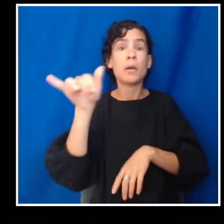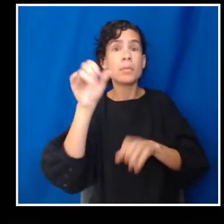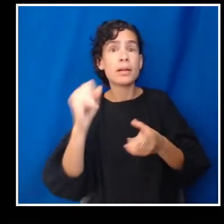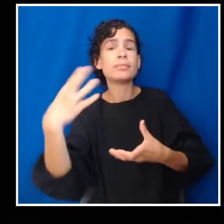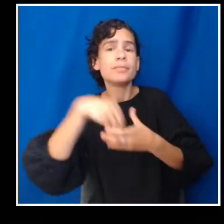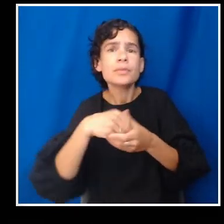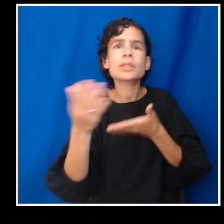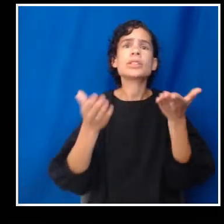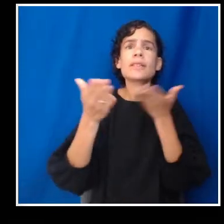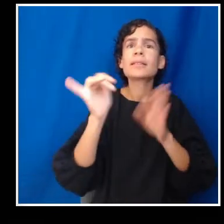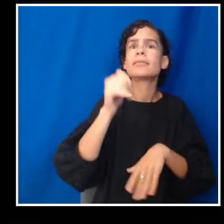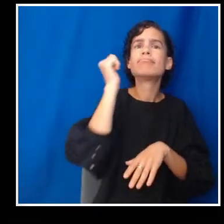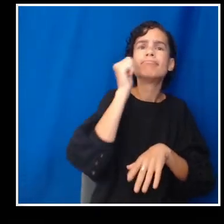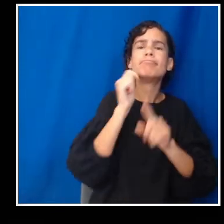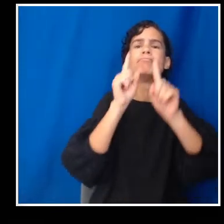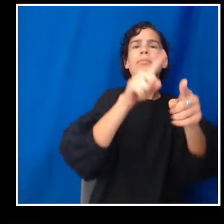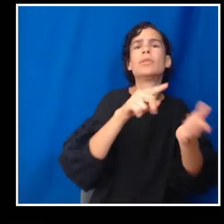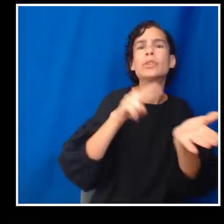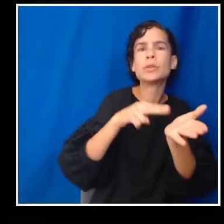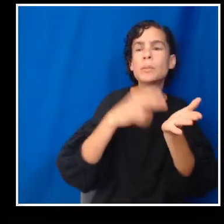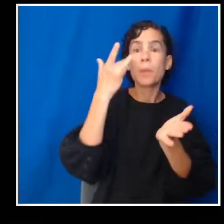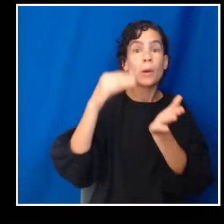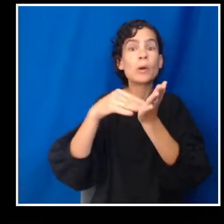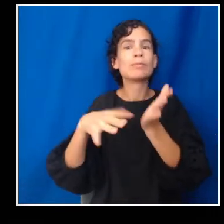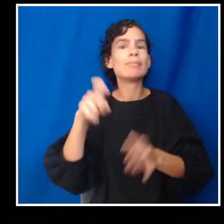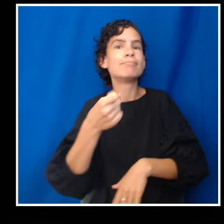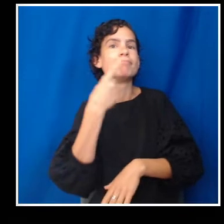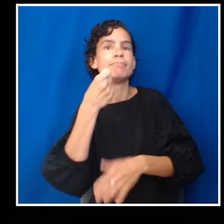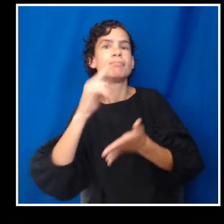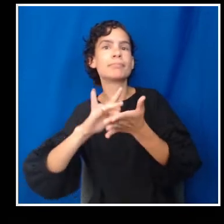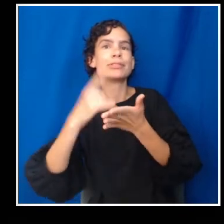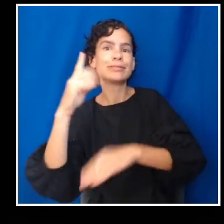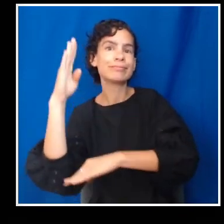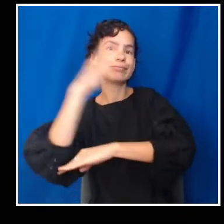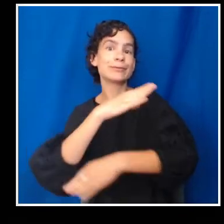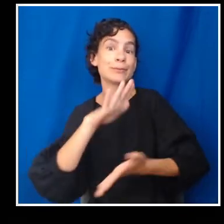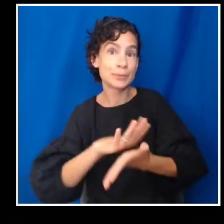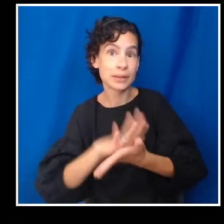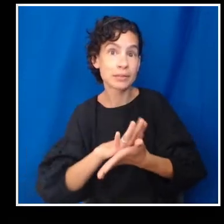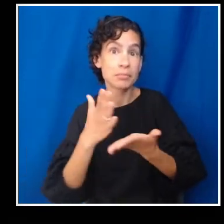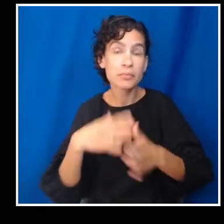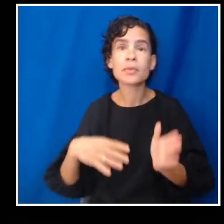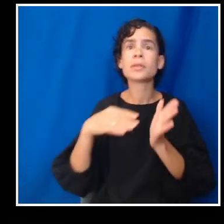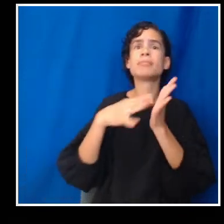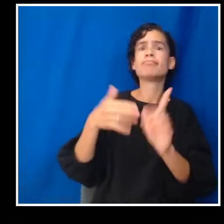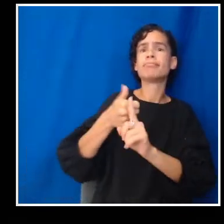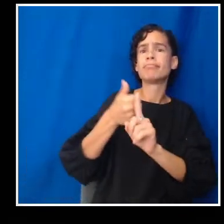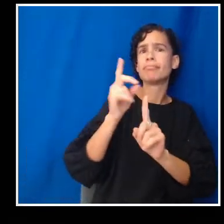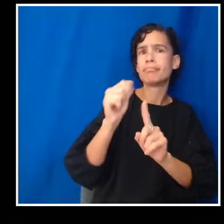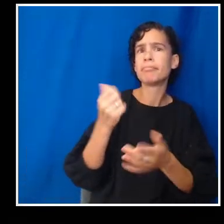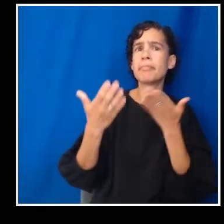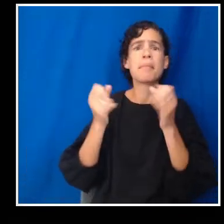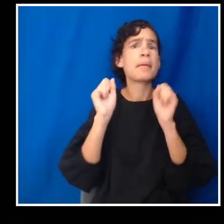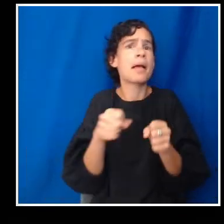include services, like daily check-ins with a nurse for a student who needs to take medication at school. A student with a disability might also